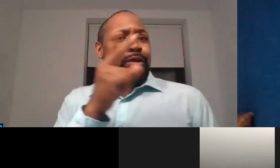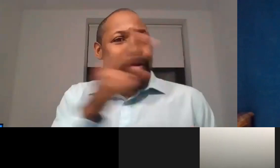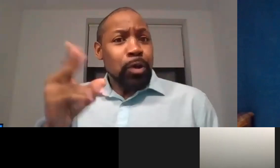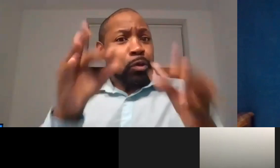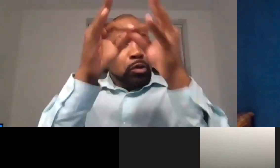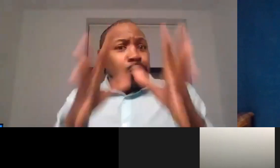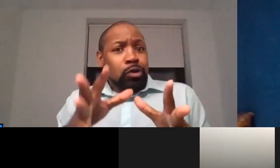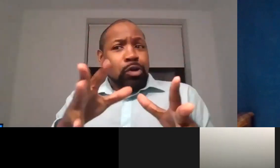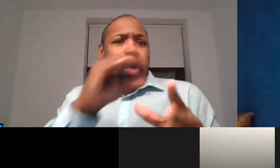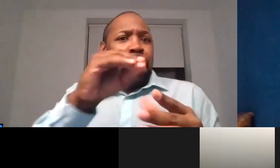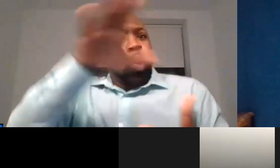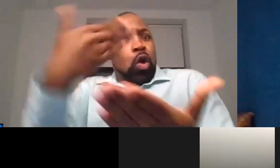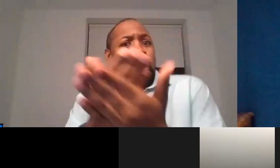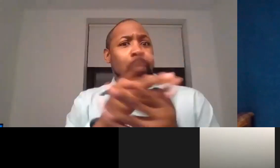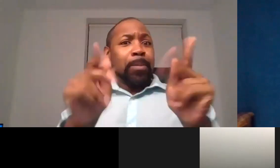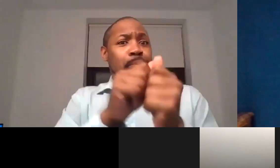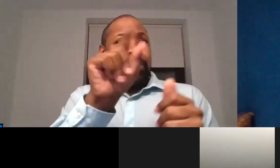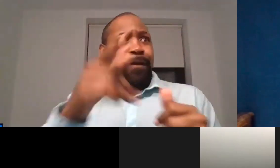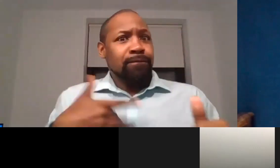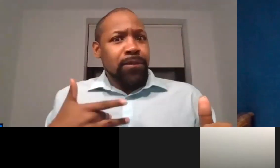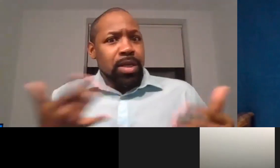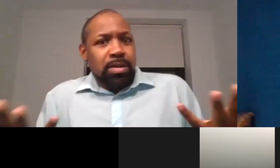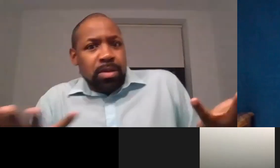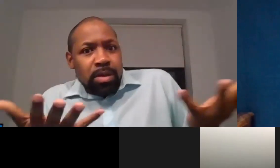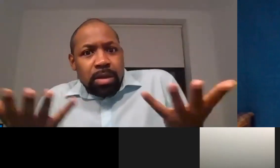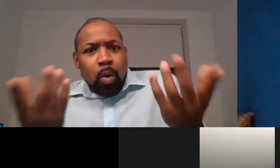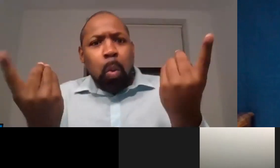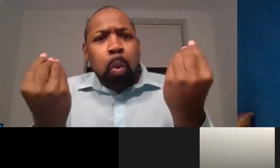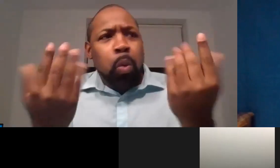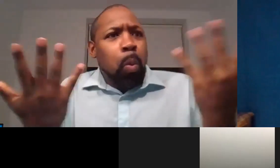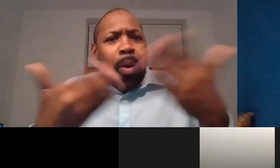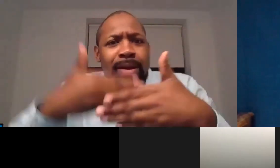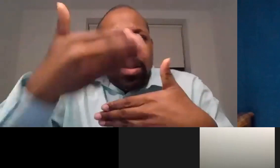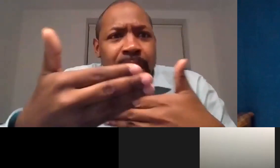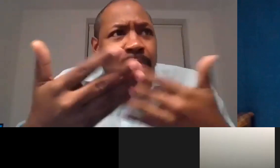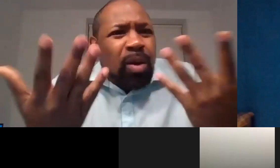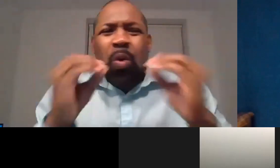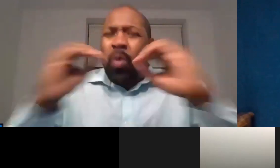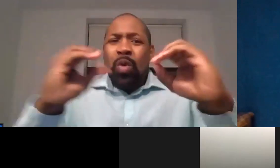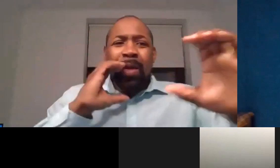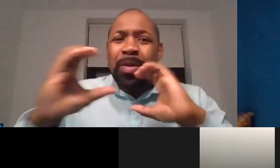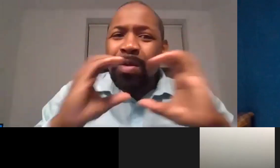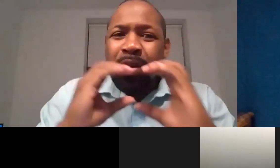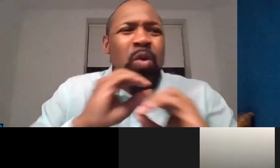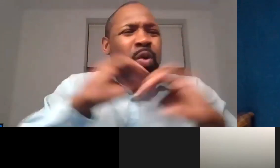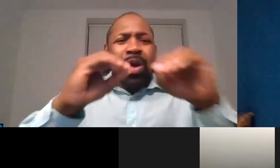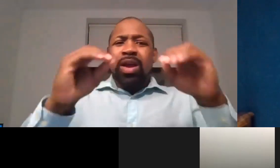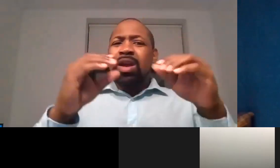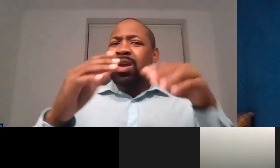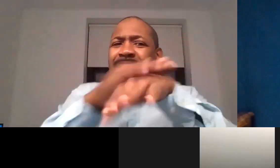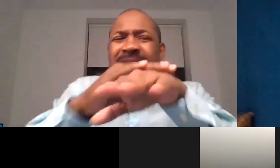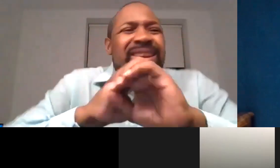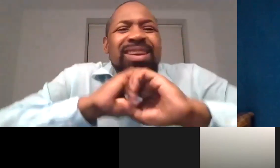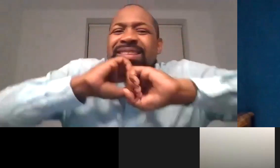it's so important. And many deaf and hard of hearing people and interpreters, feel, what's next? When is it coming to